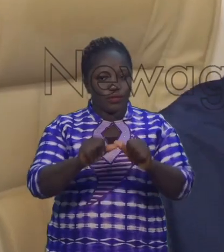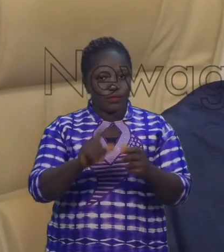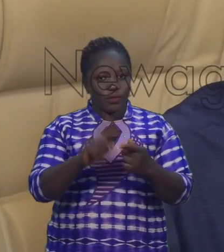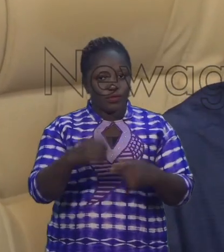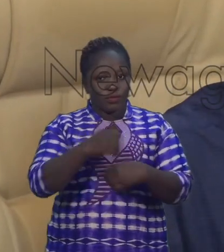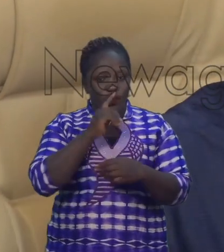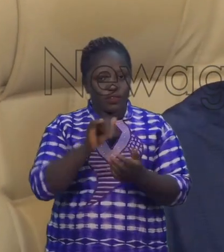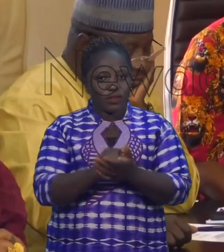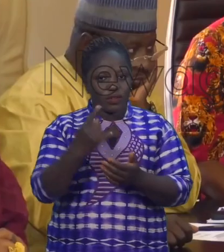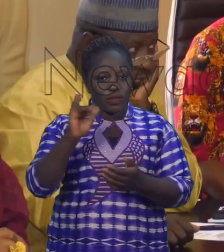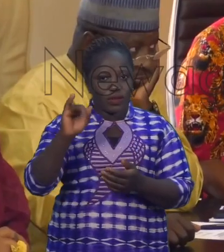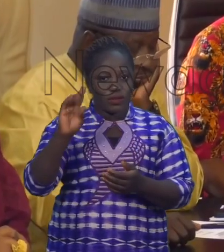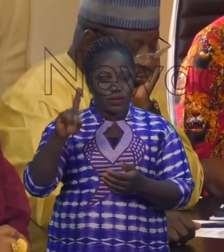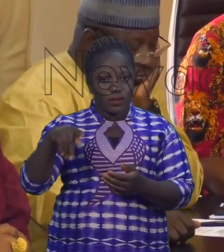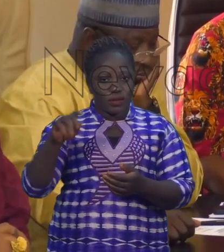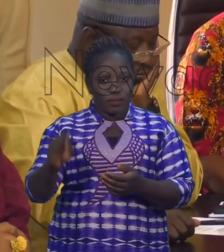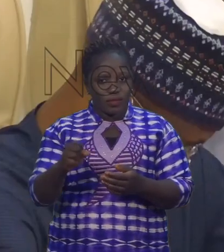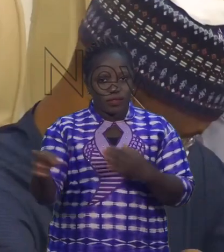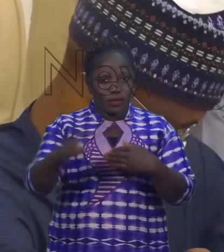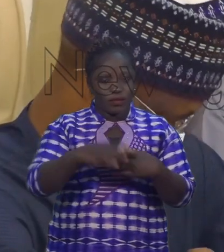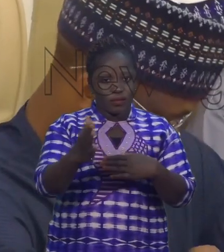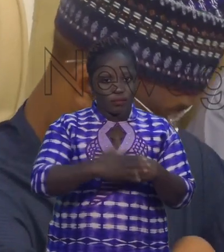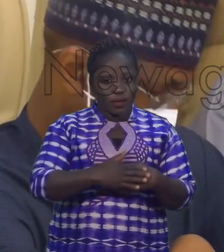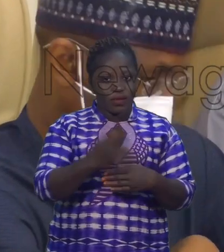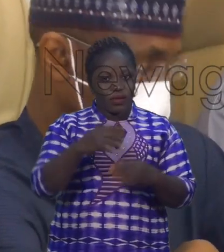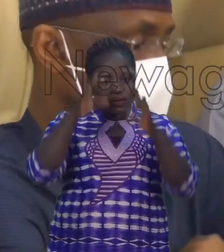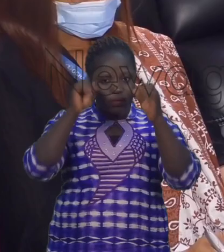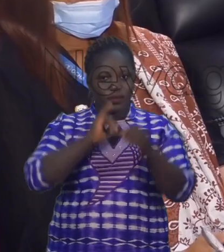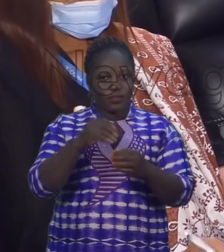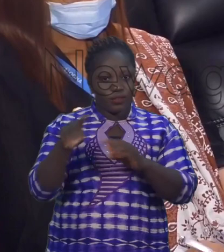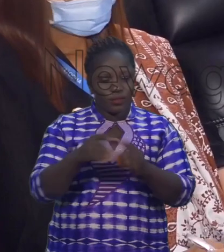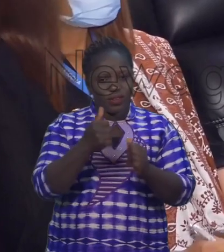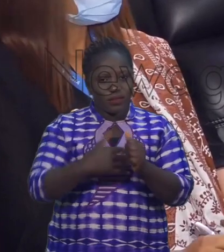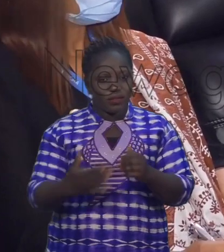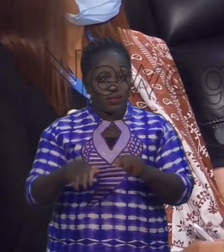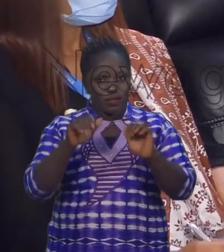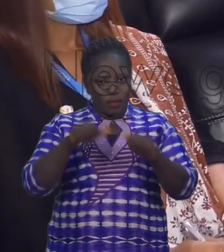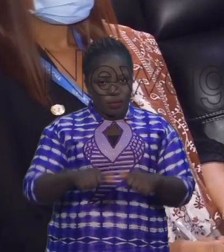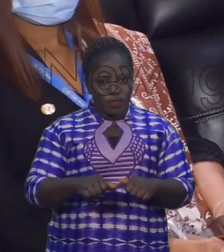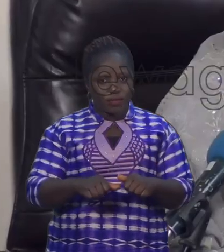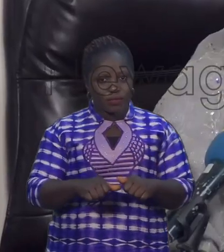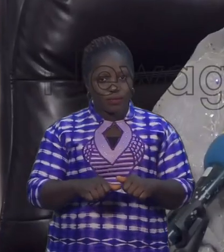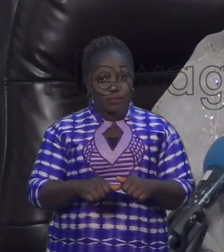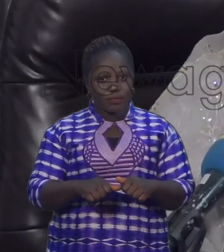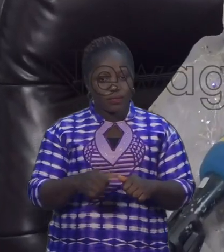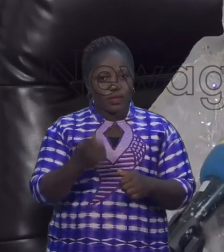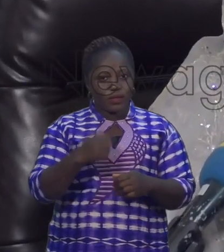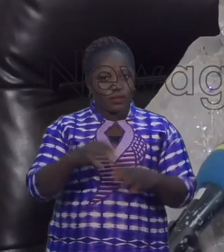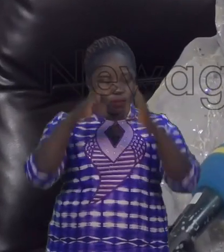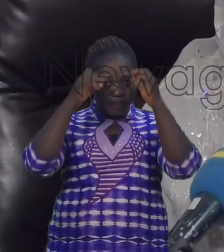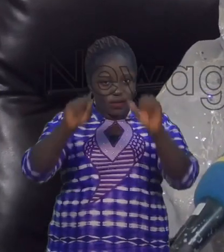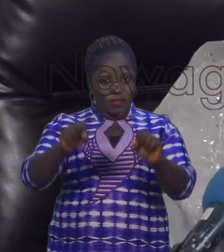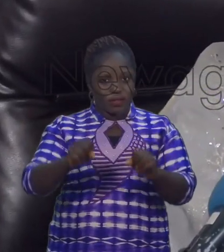IDPs to their homes and in dignity. She said the President is doing everything possible to end the insurgency in the region. The government of